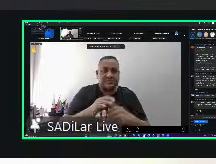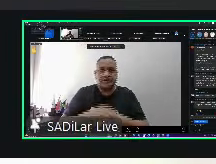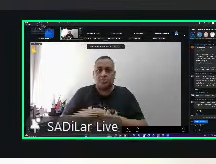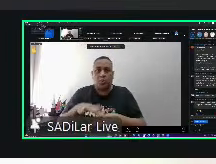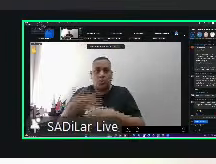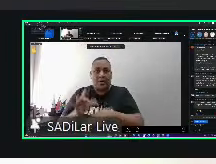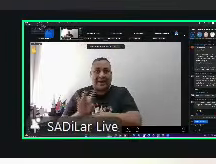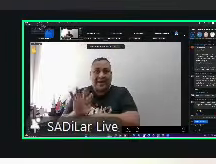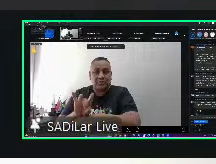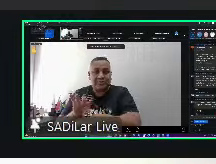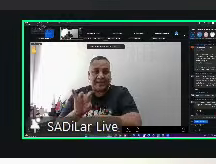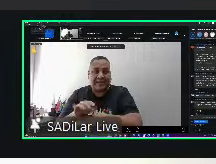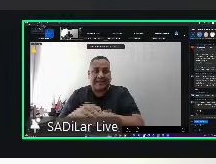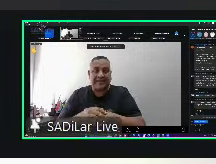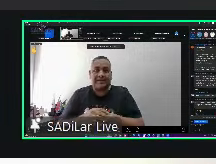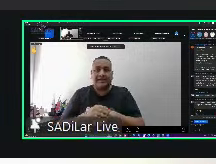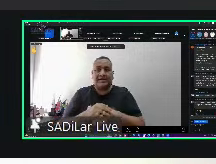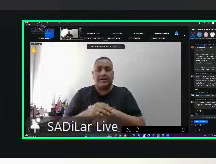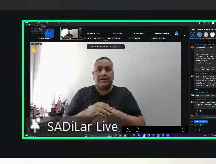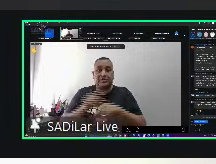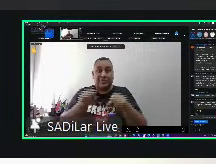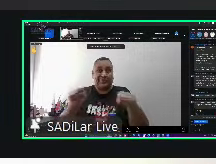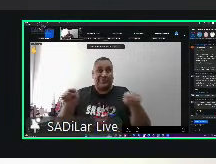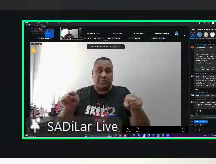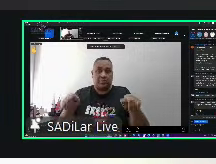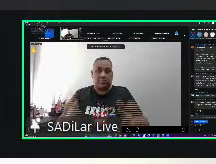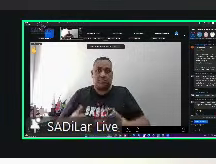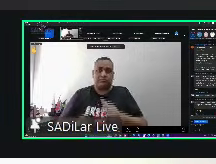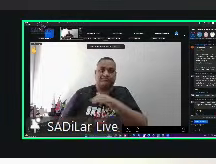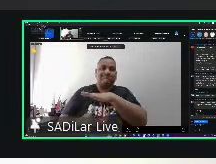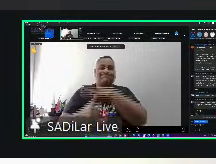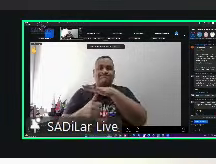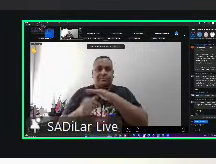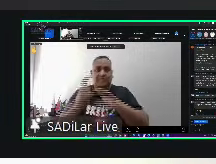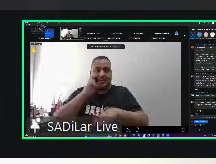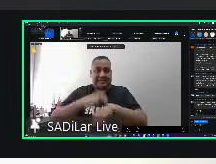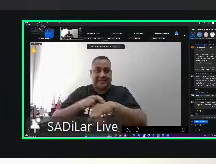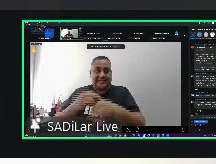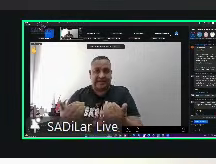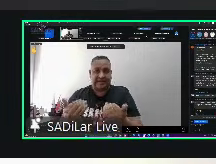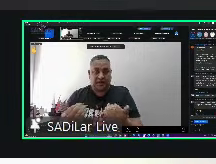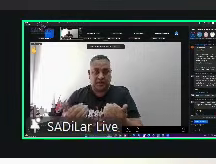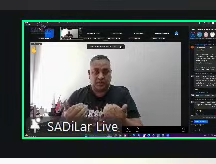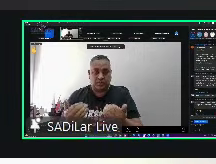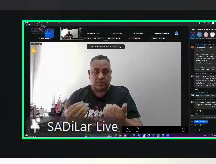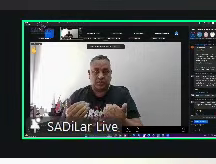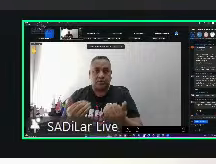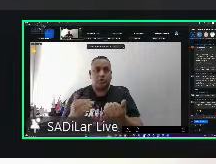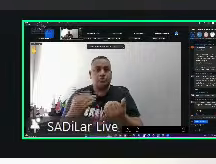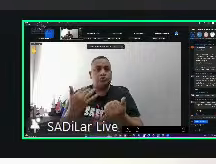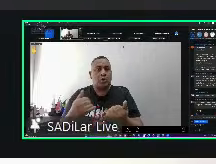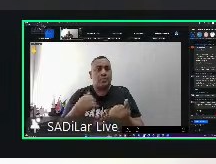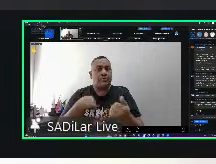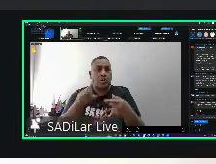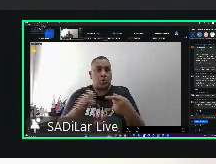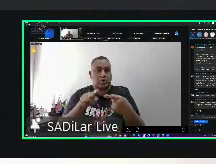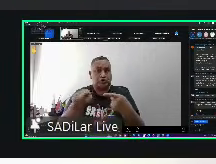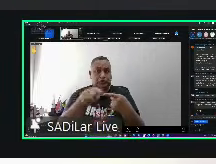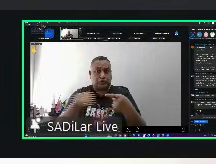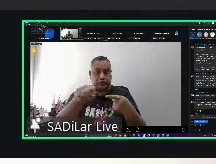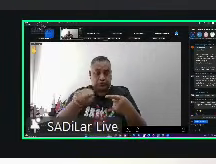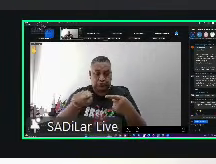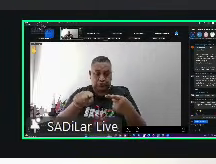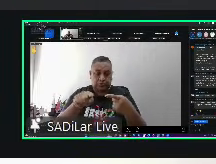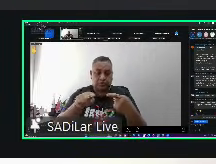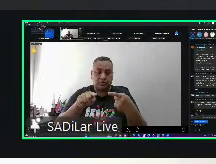for example, organizations providing social services or counseling, that's a priority within